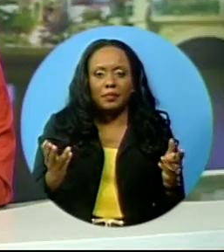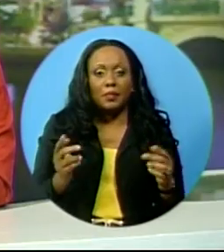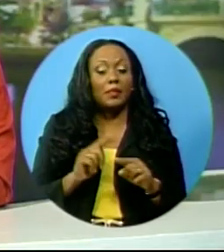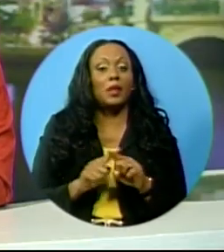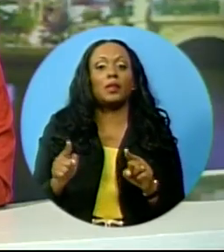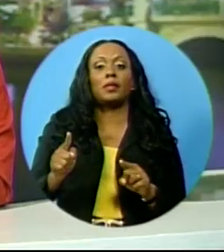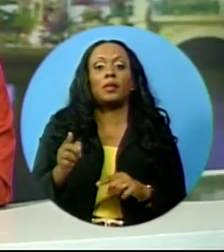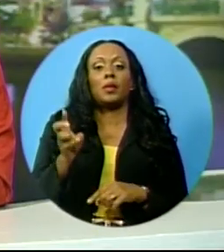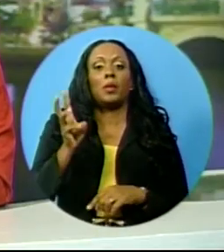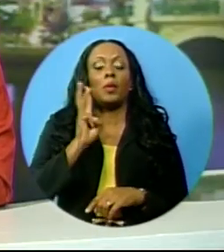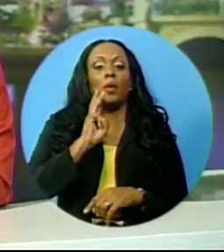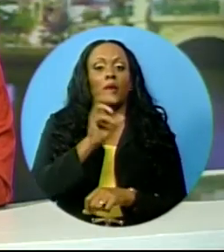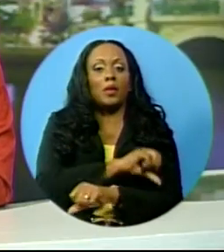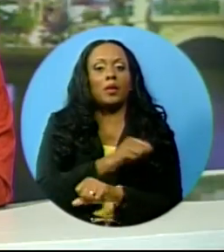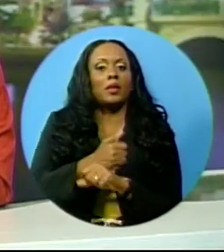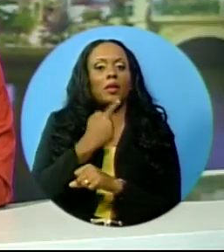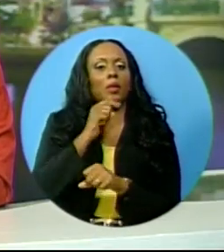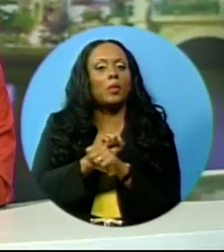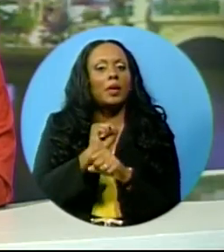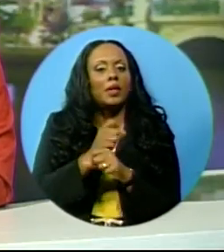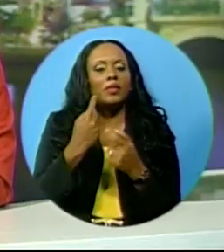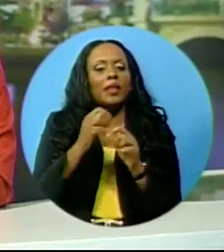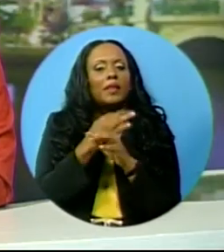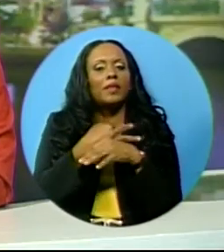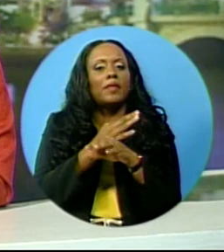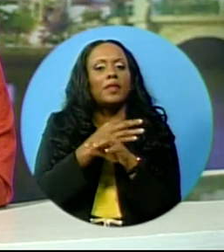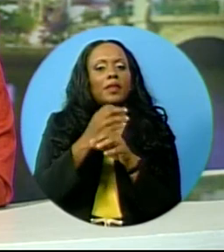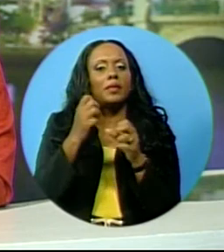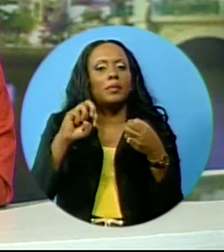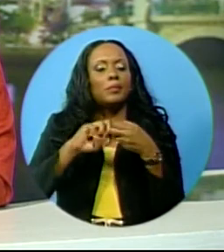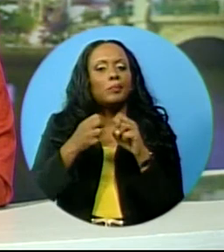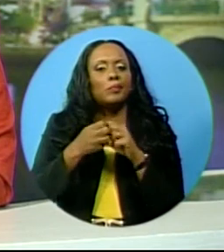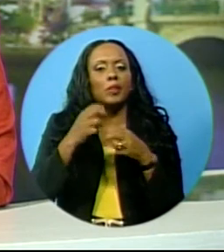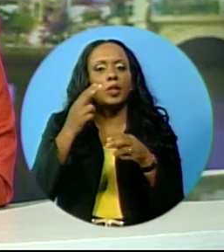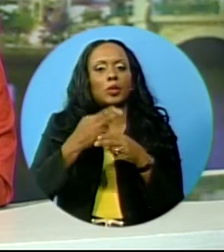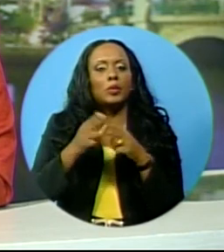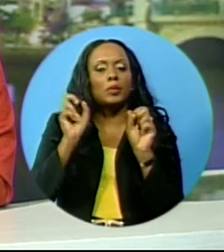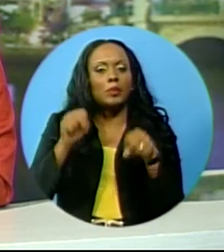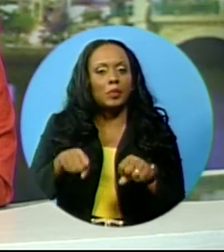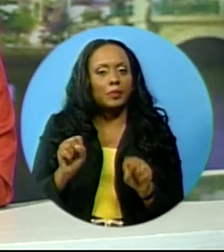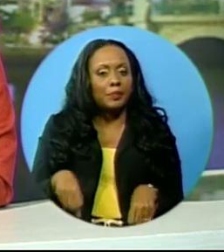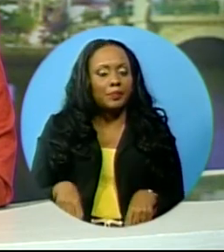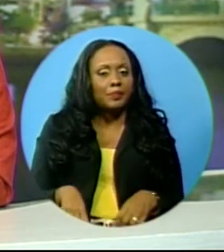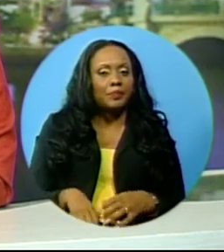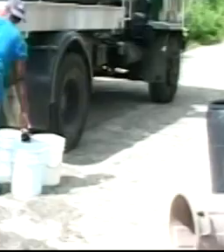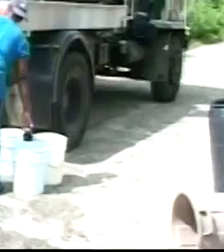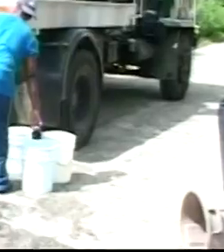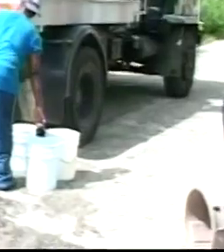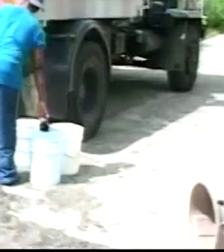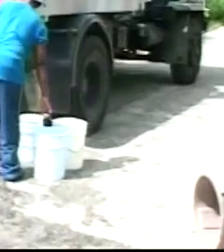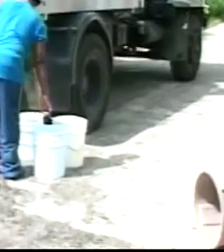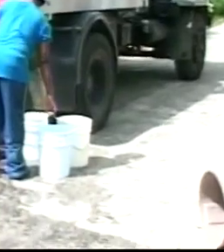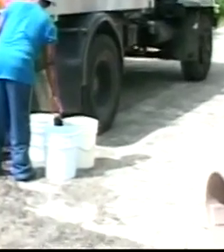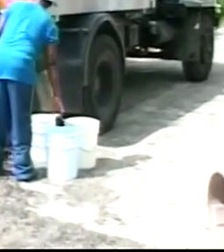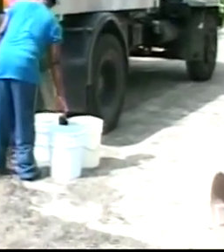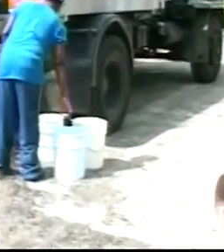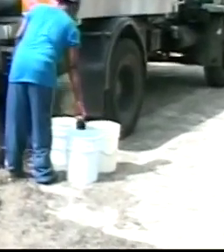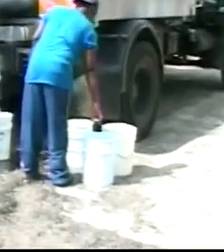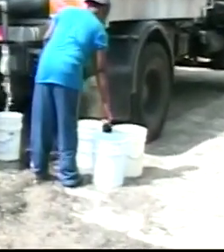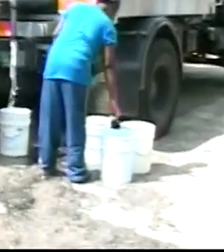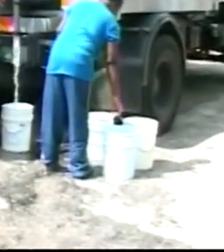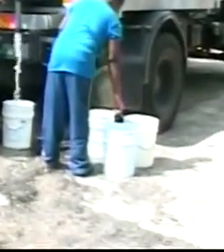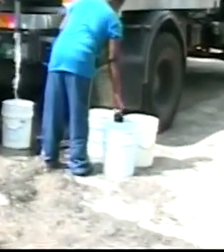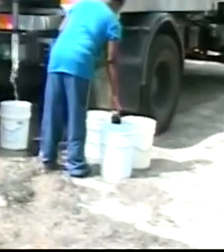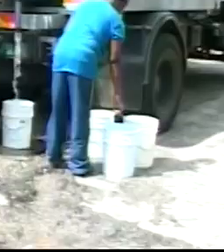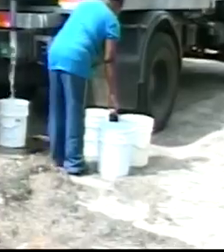Water Authority says it is working on some measures to begin to fix the problems as soon as possible. The BWA's acting